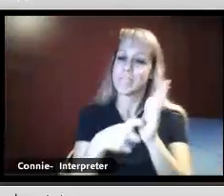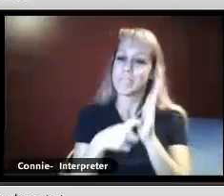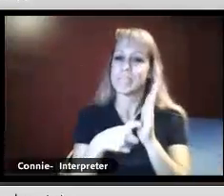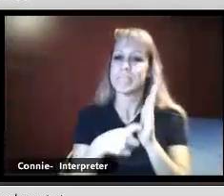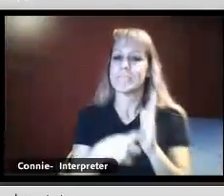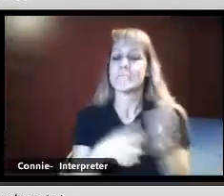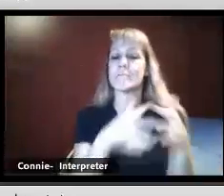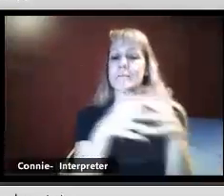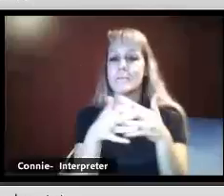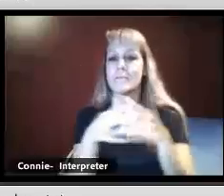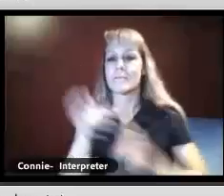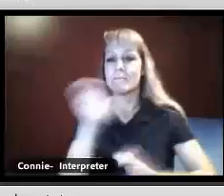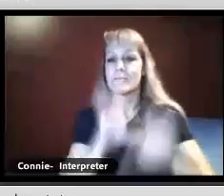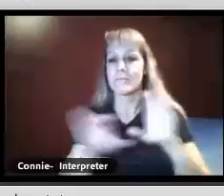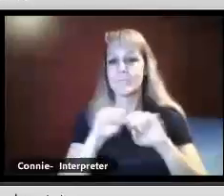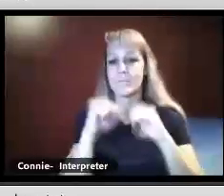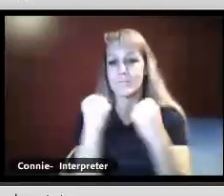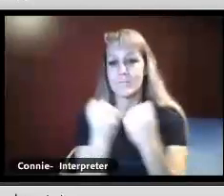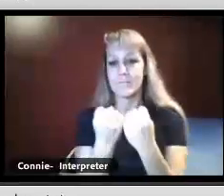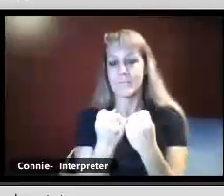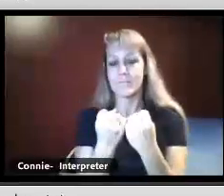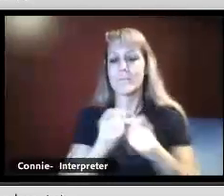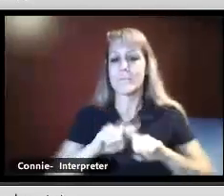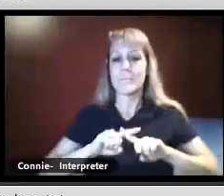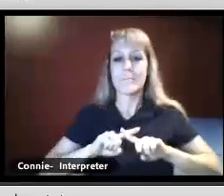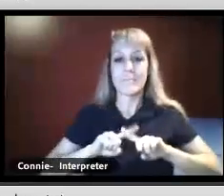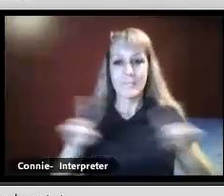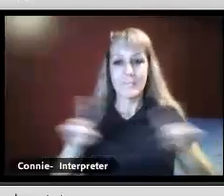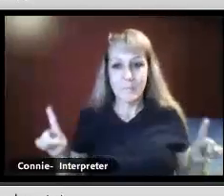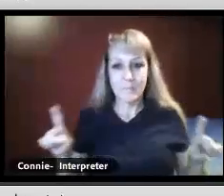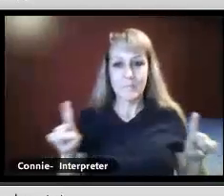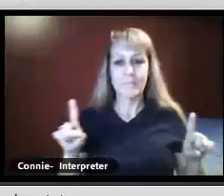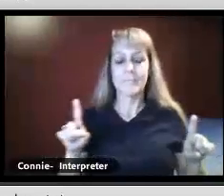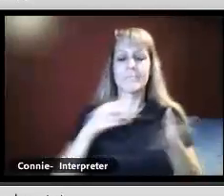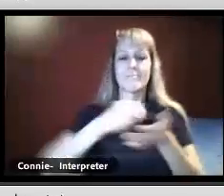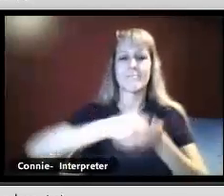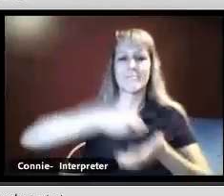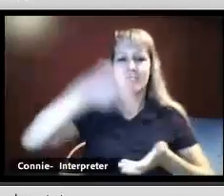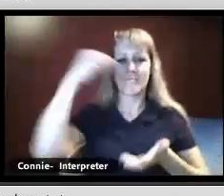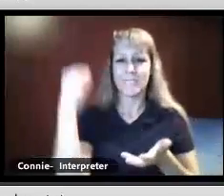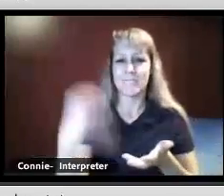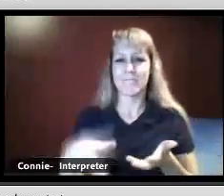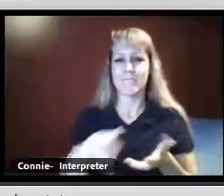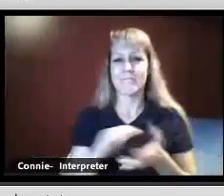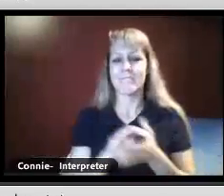American Chemical Society. But in its interests in